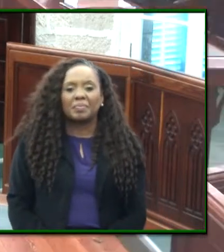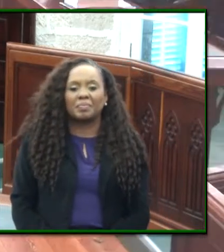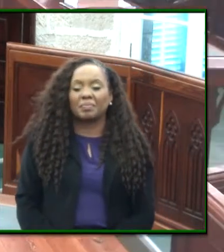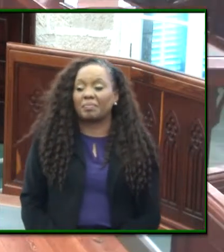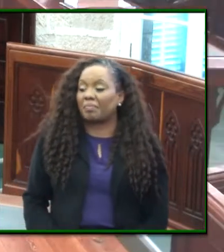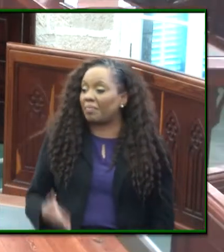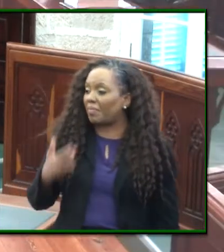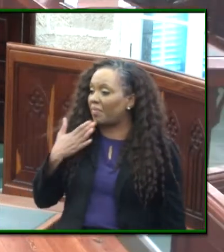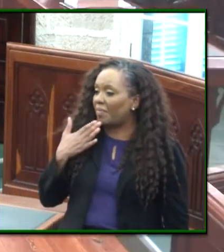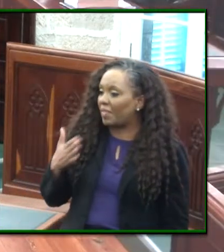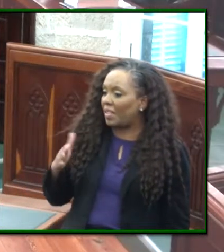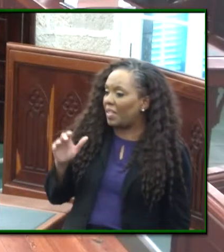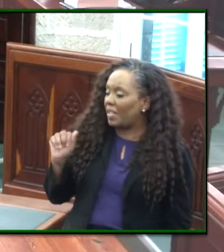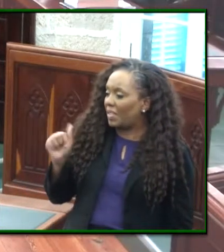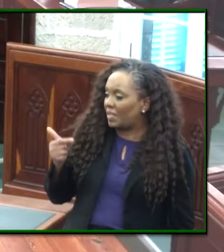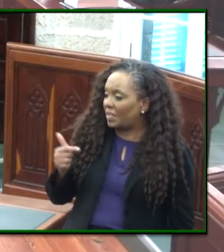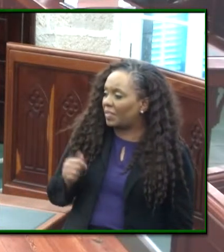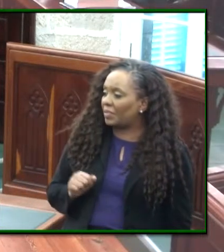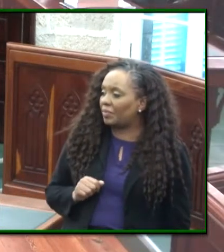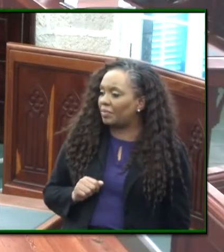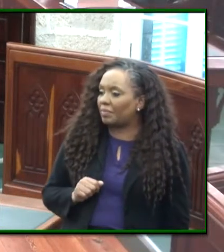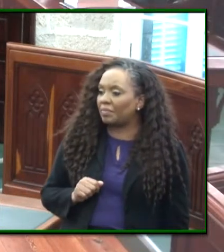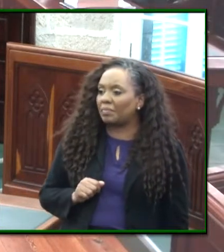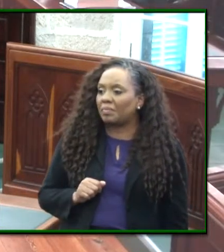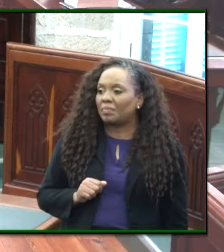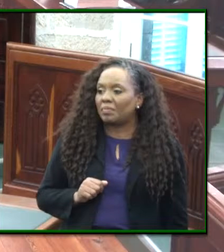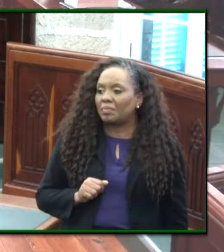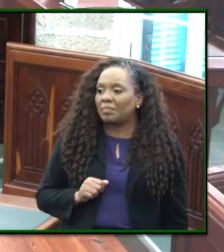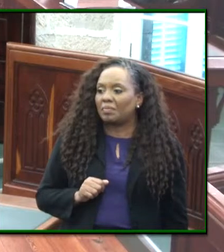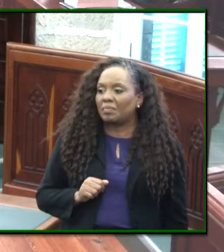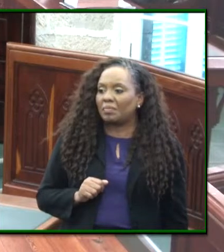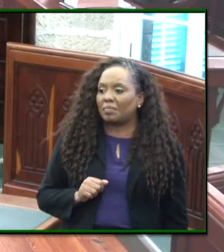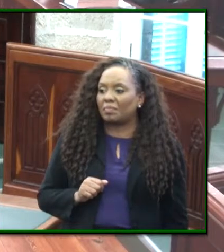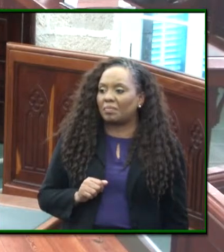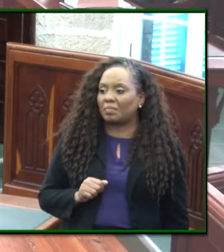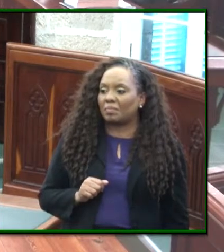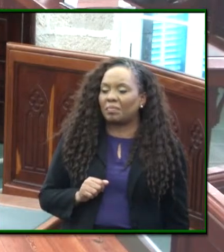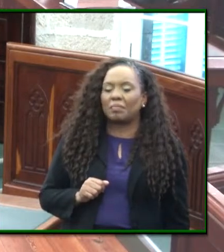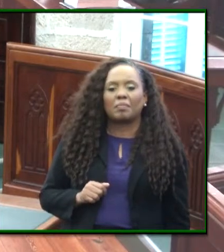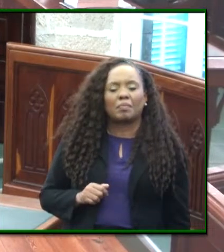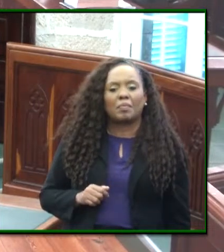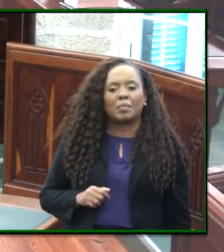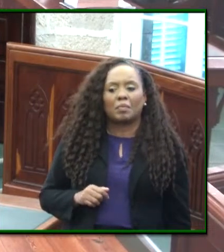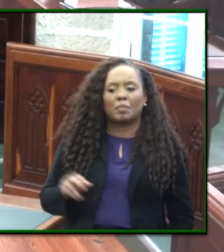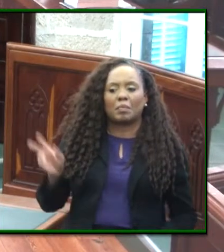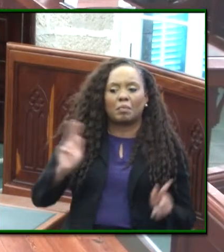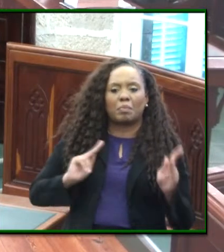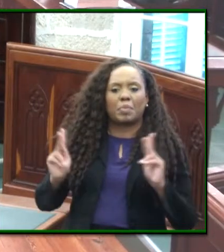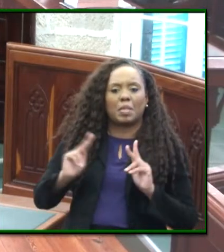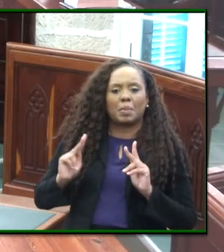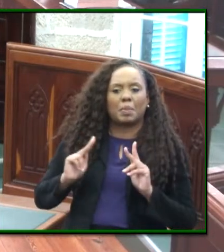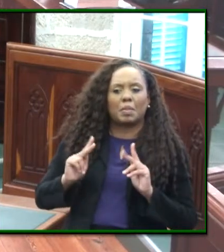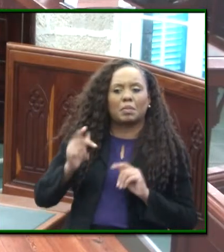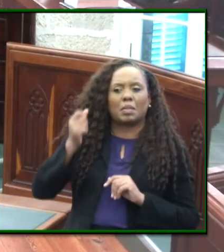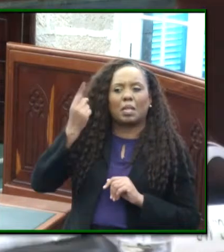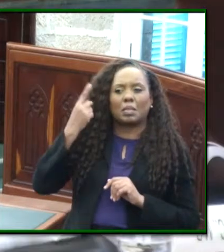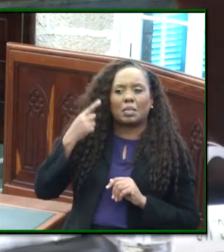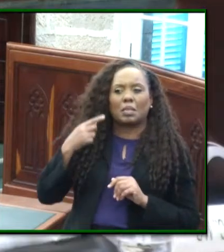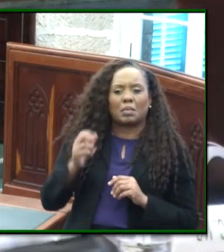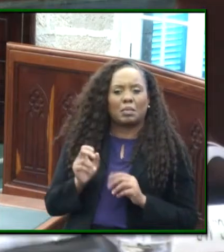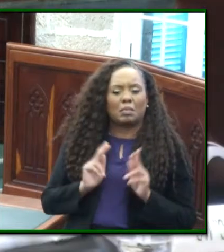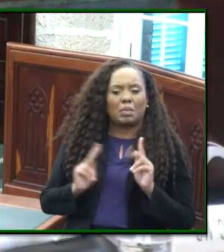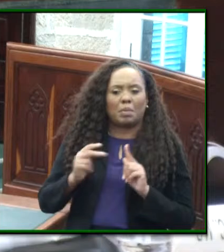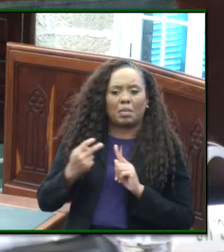Thank you, AG. Just to reinforce, though, that, again, perception is key. And certainly when the Honourable Member for Christchurch East